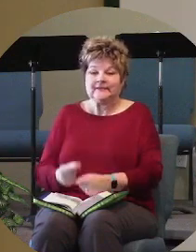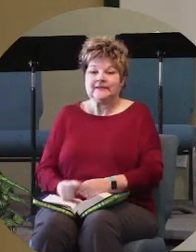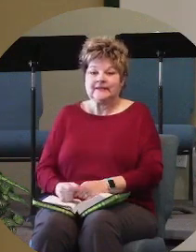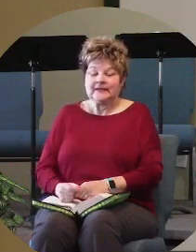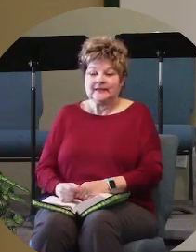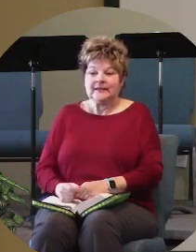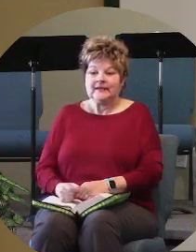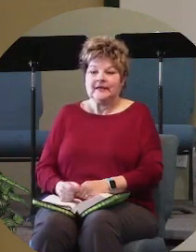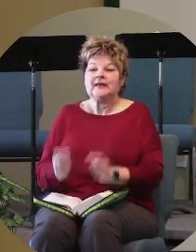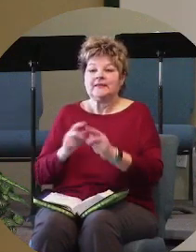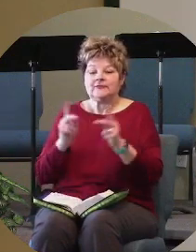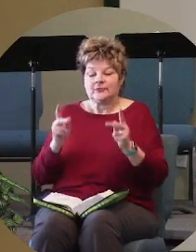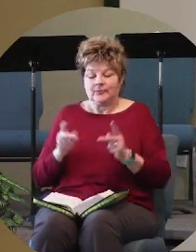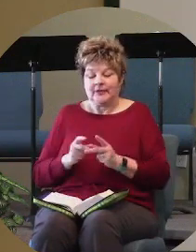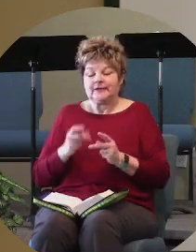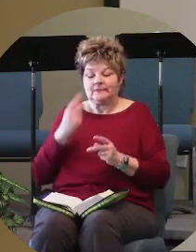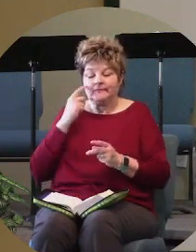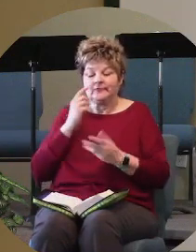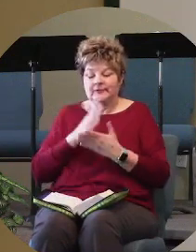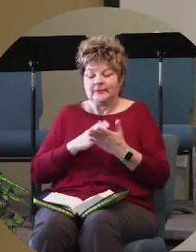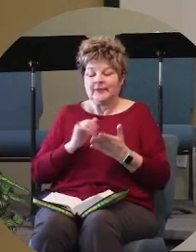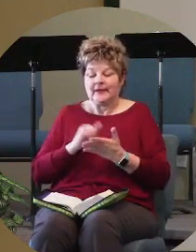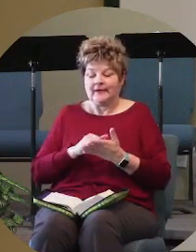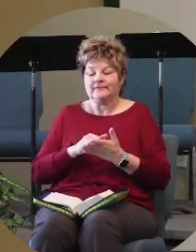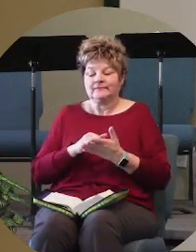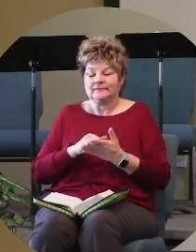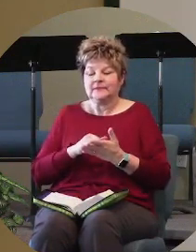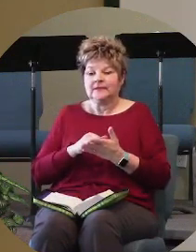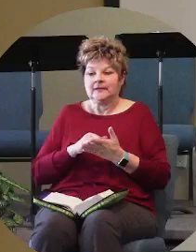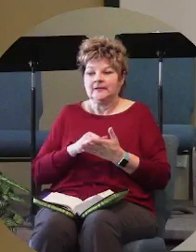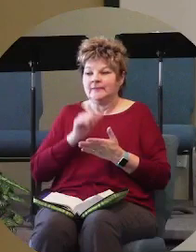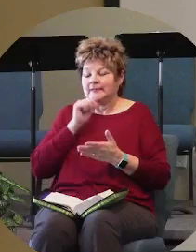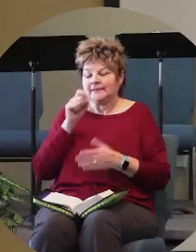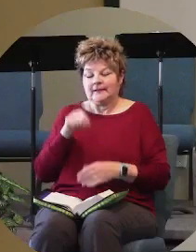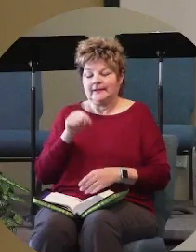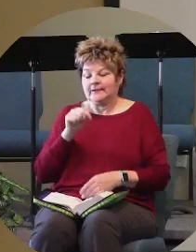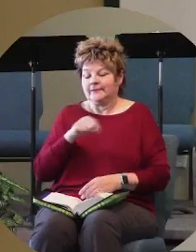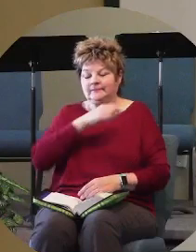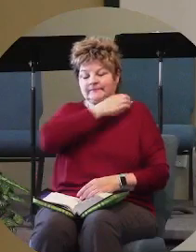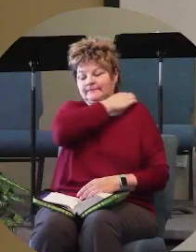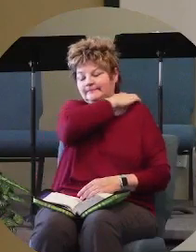And there's a place for some of that, but it's not here.